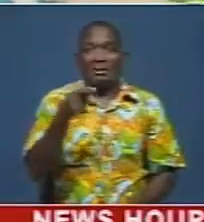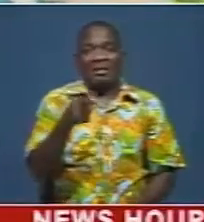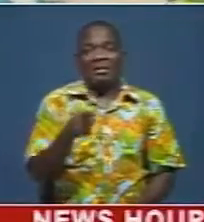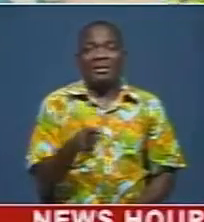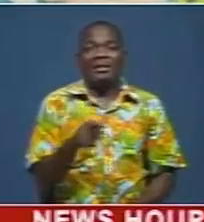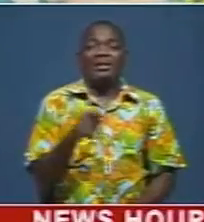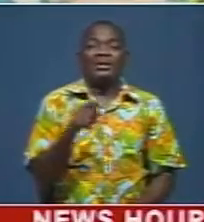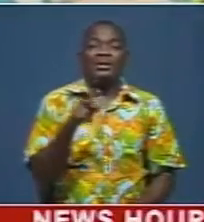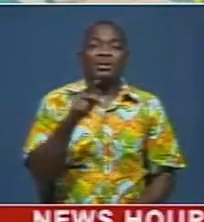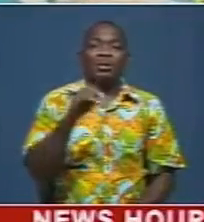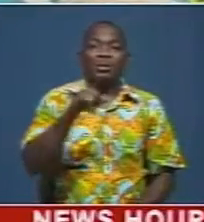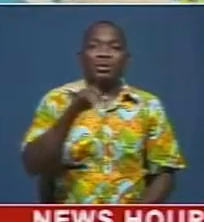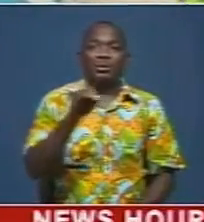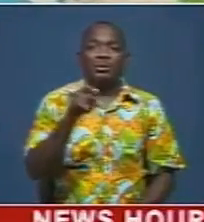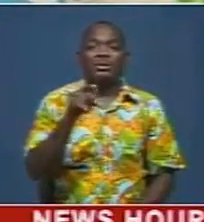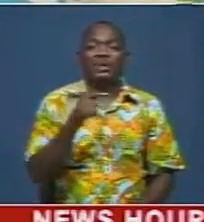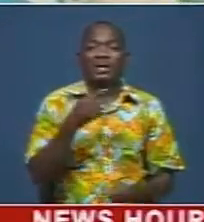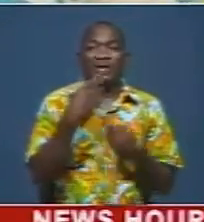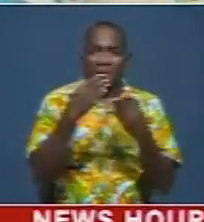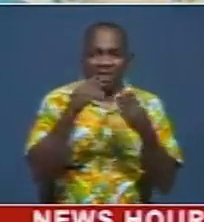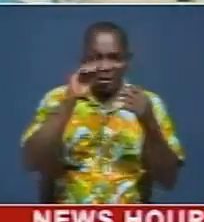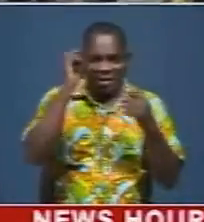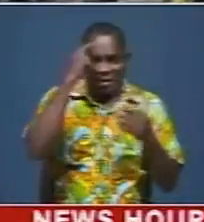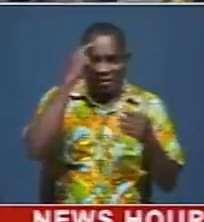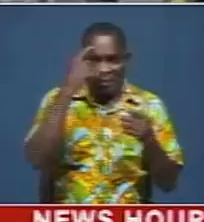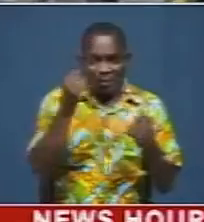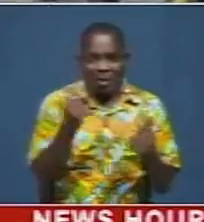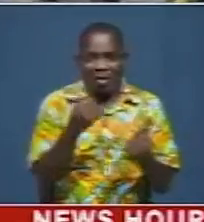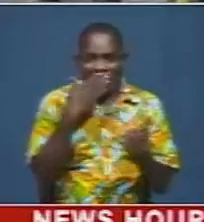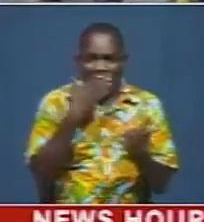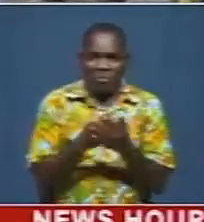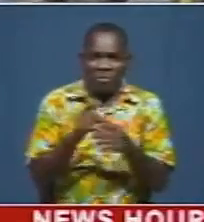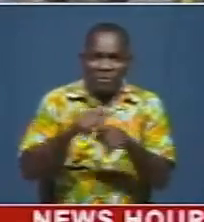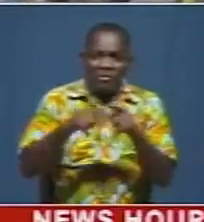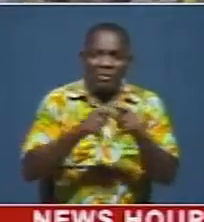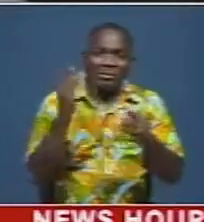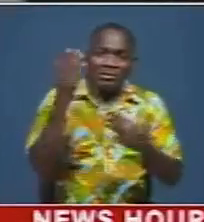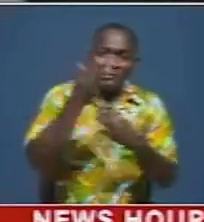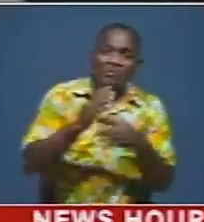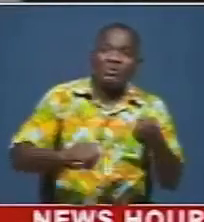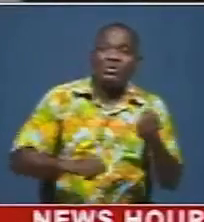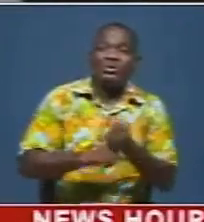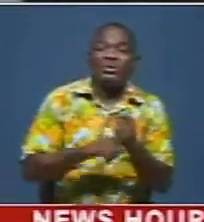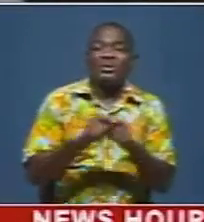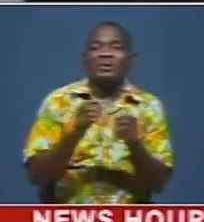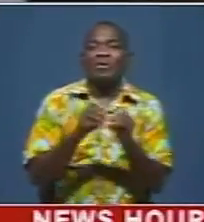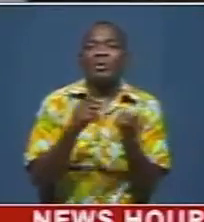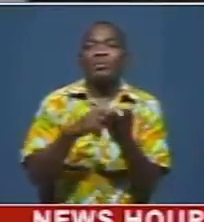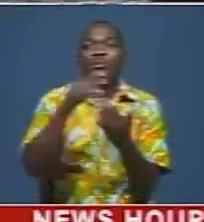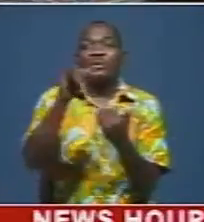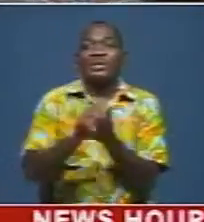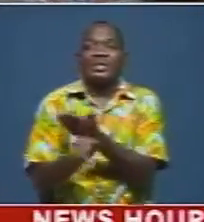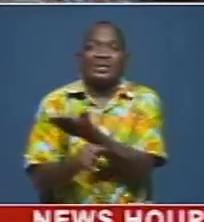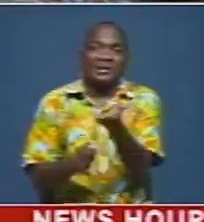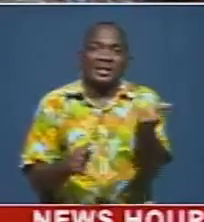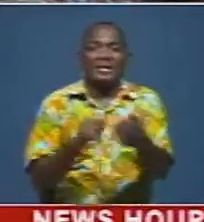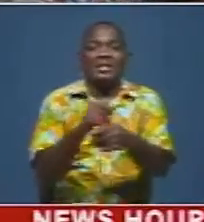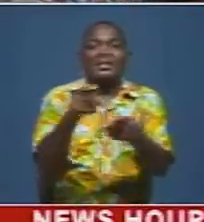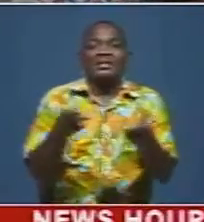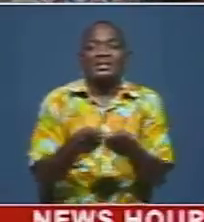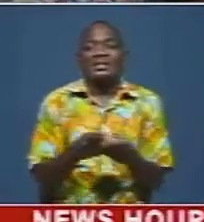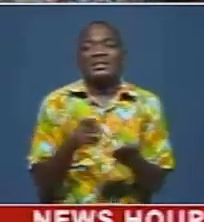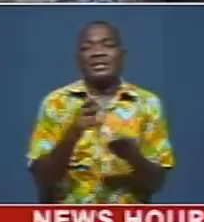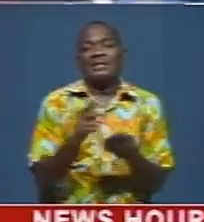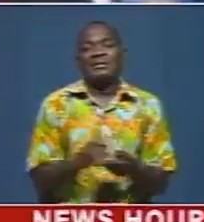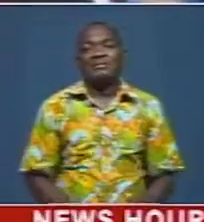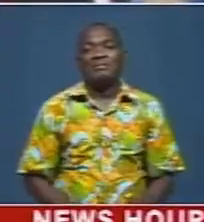Nana Kwadwo Kondia, thanked the government for the numerous interventions and projects introduced and implemented in